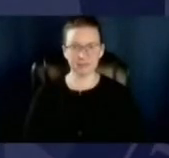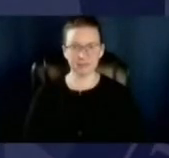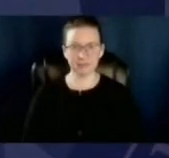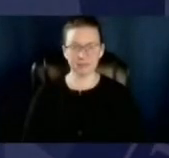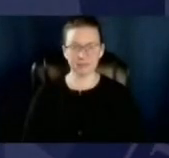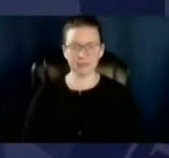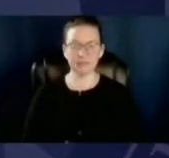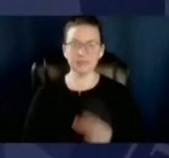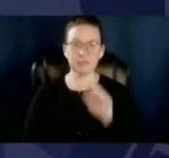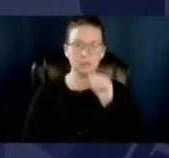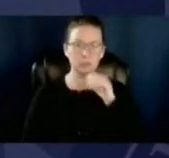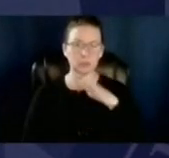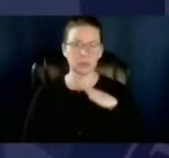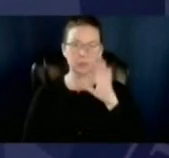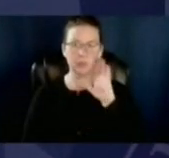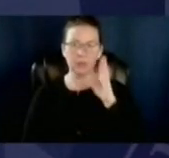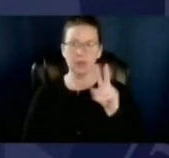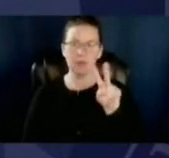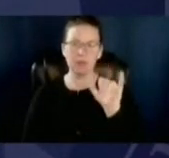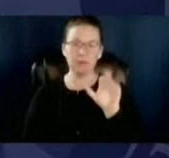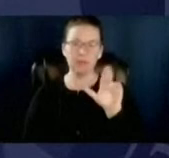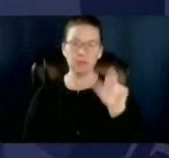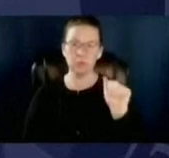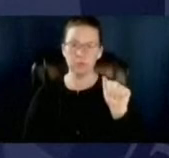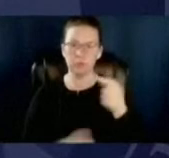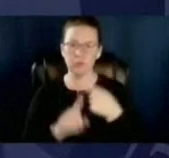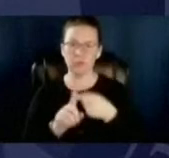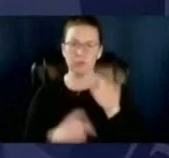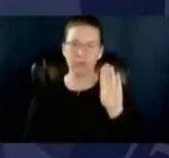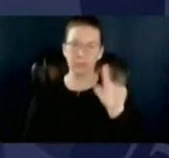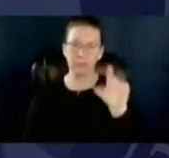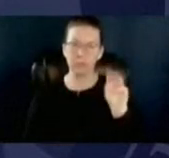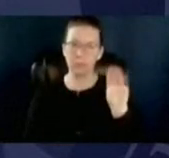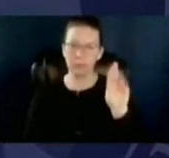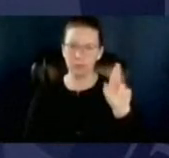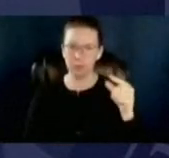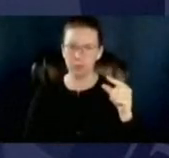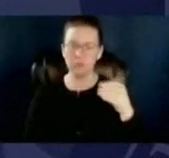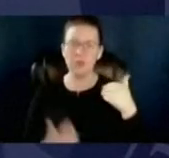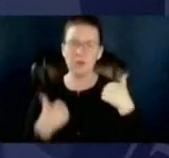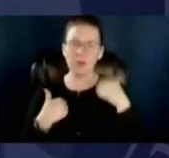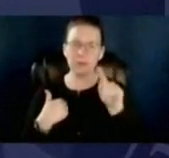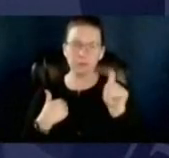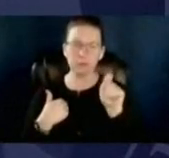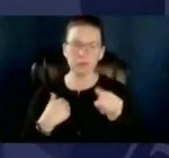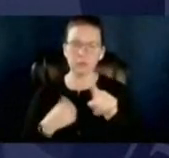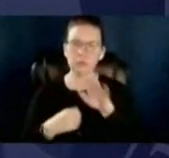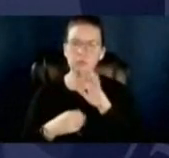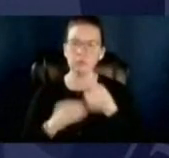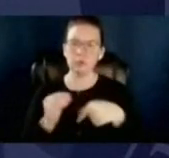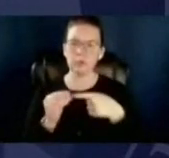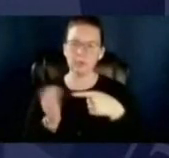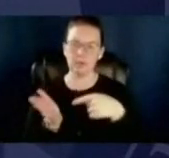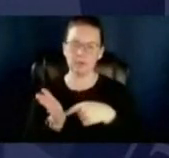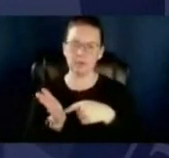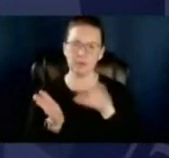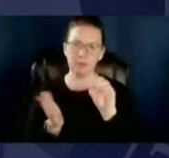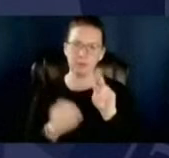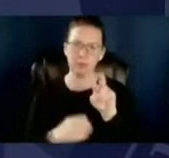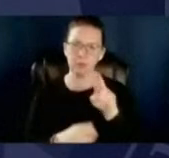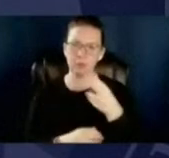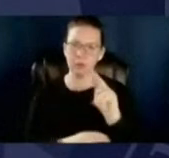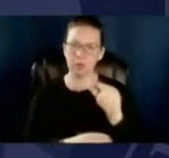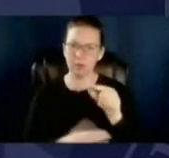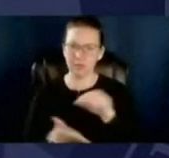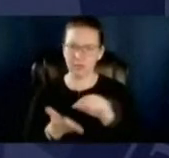Hi, Victoria Dendrino from Bloomberg. I had a question about debt. You said you were going to talk about the issue of debt overhang this week. I was just